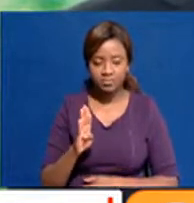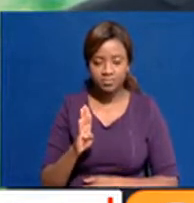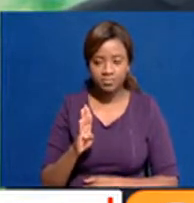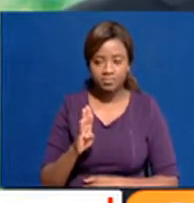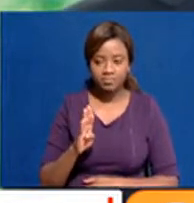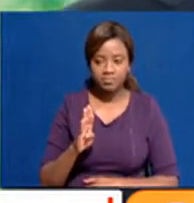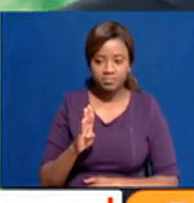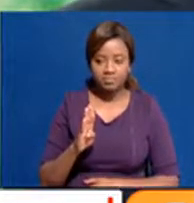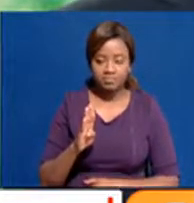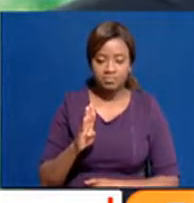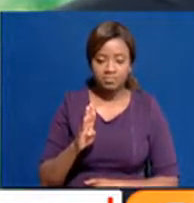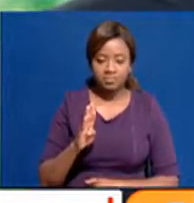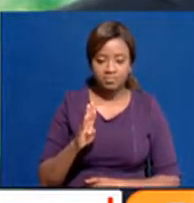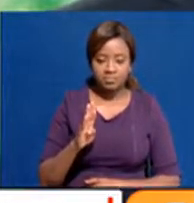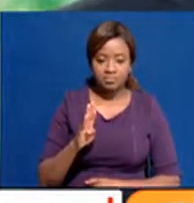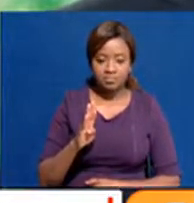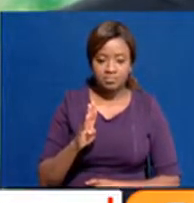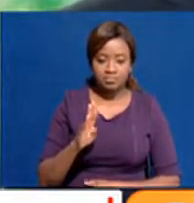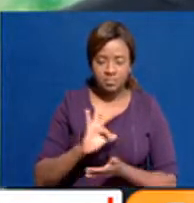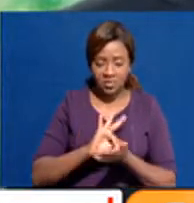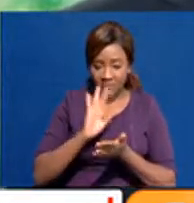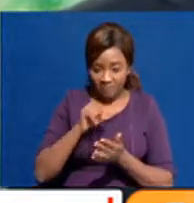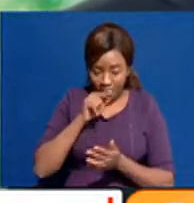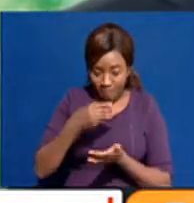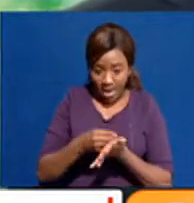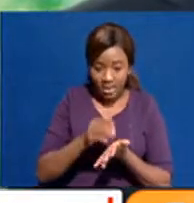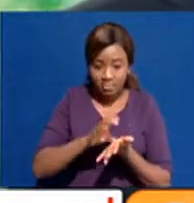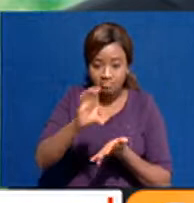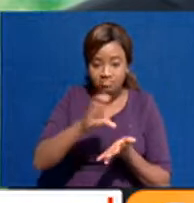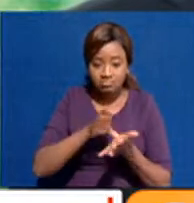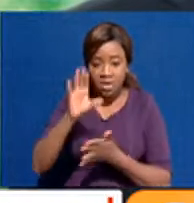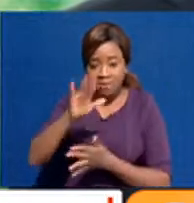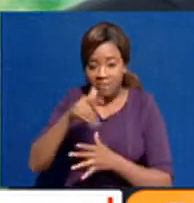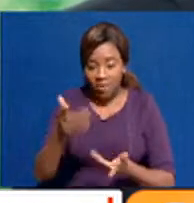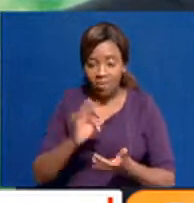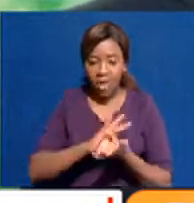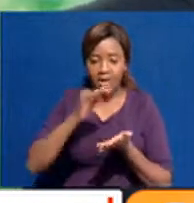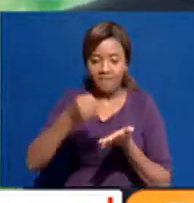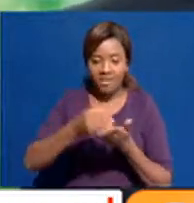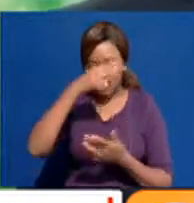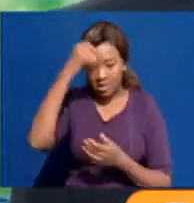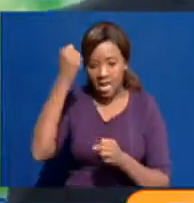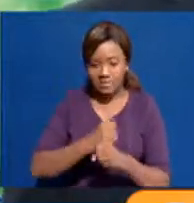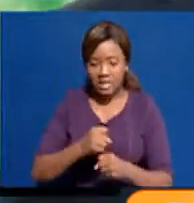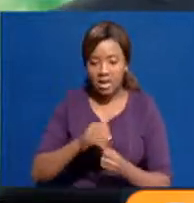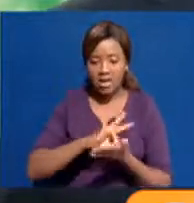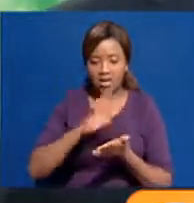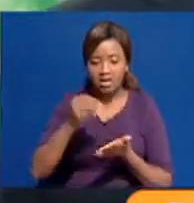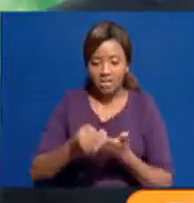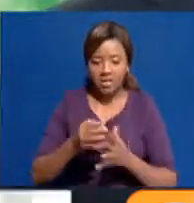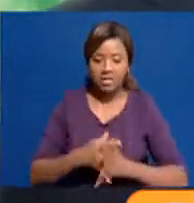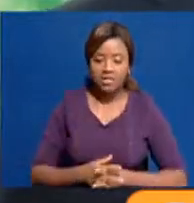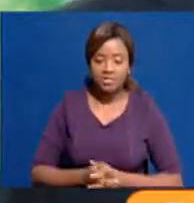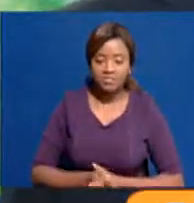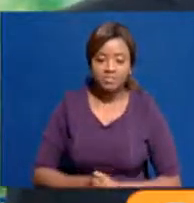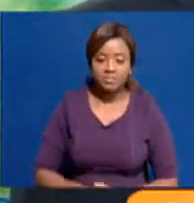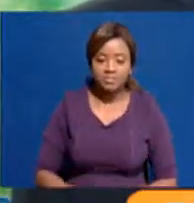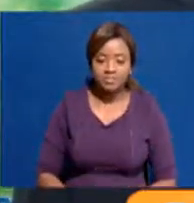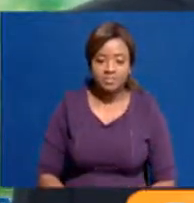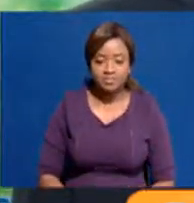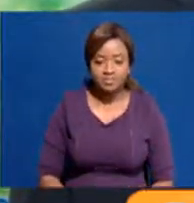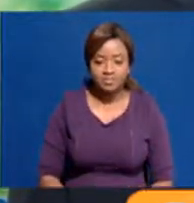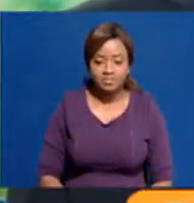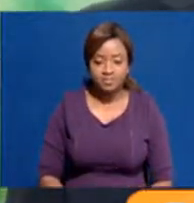shillings ASLA fund for under the personal loan program. We've